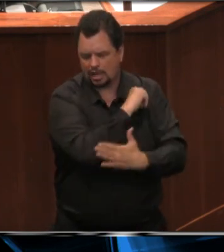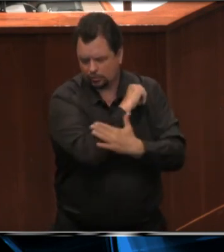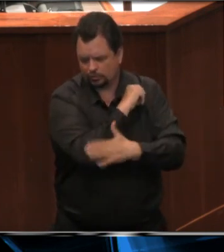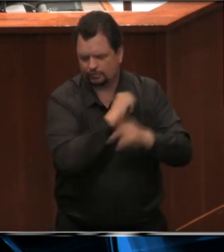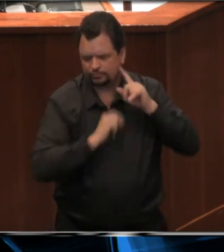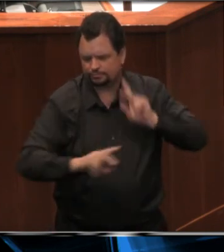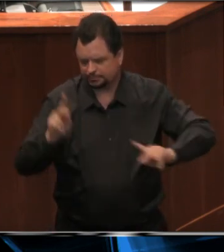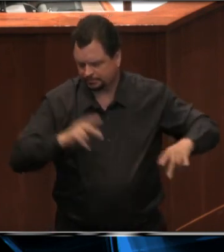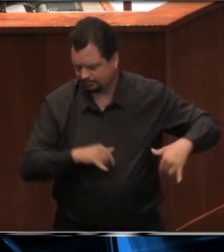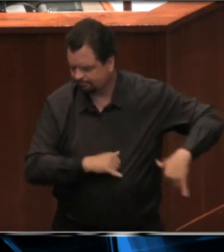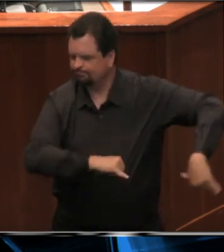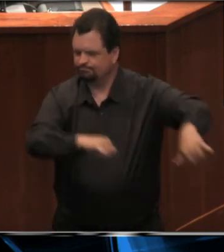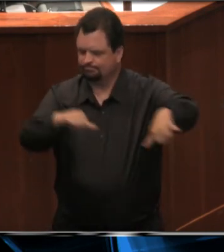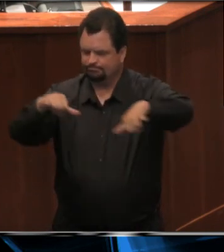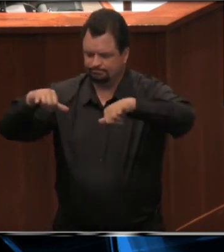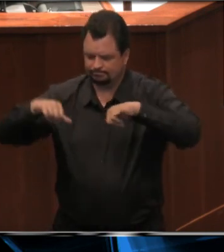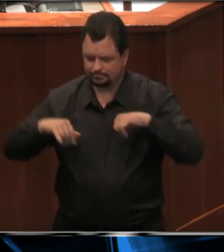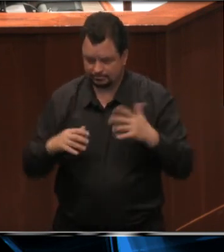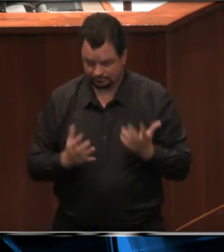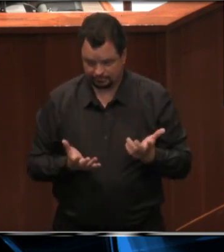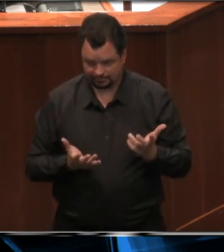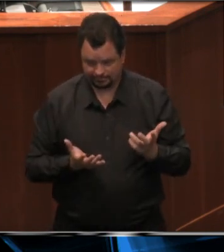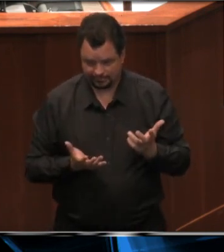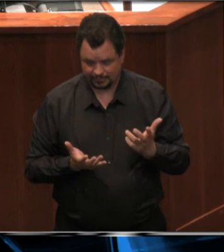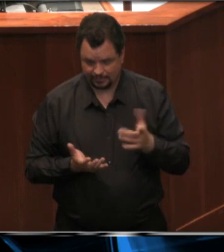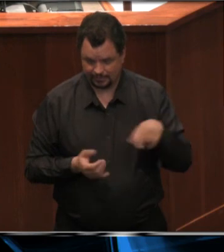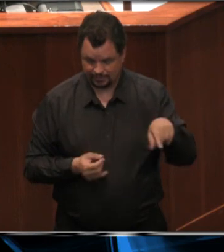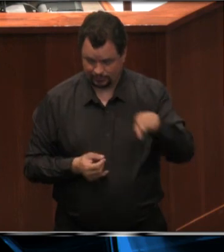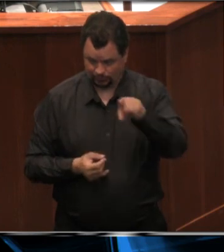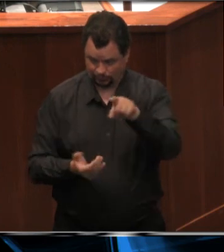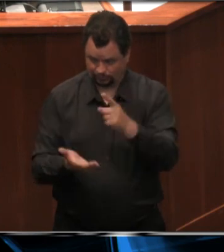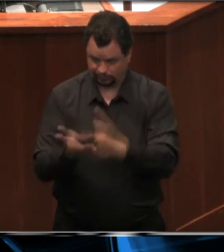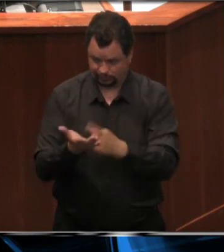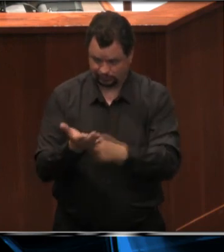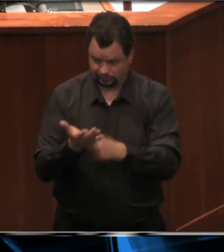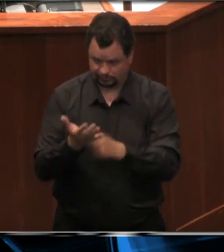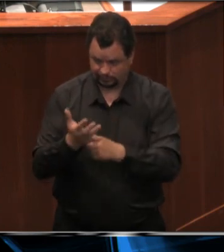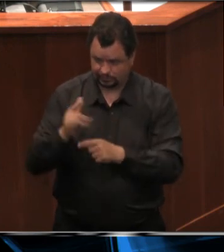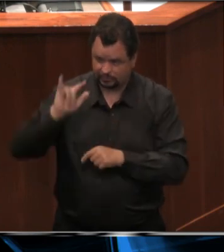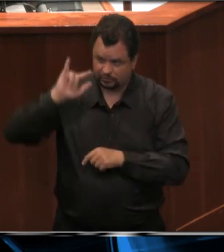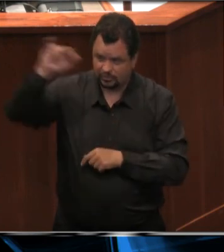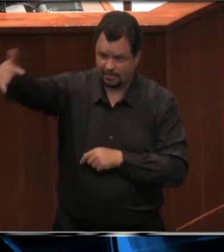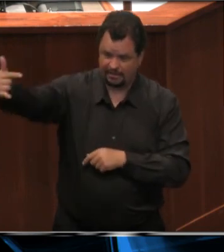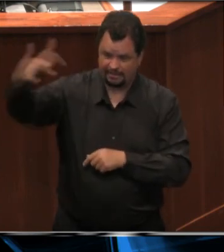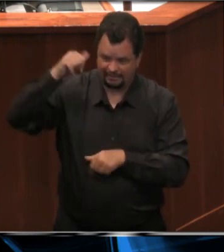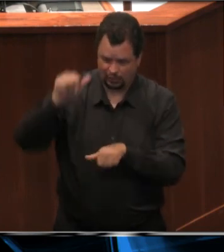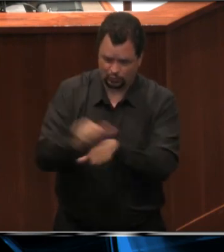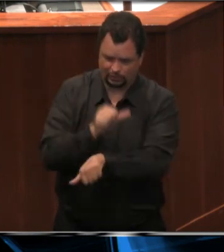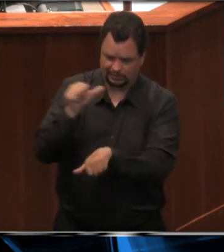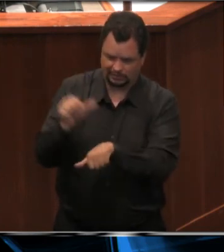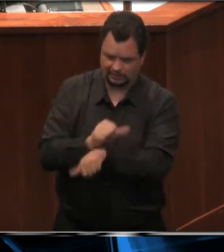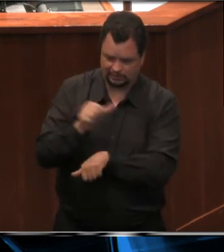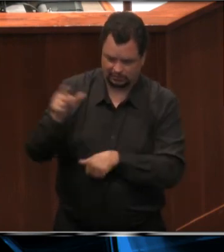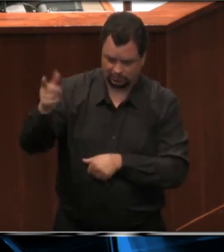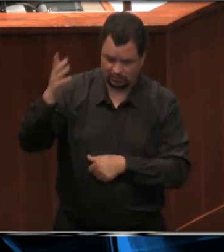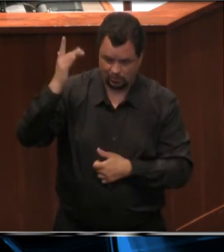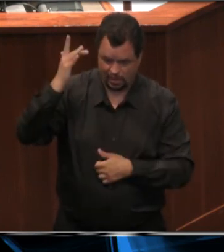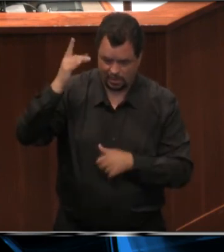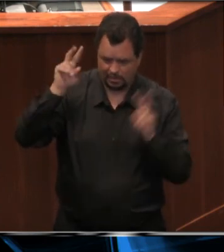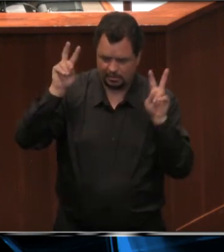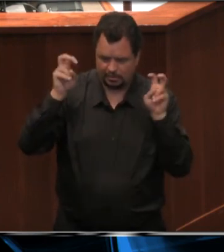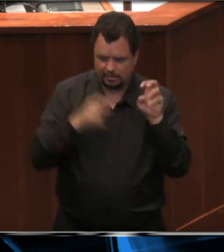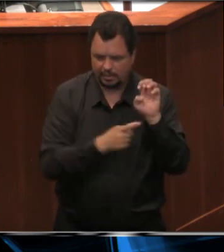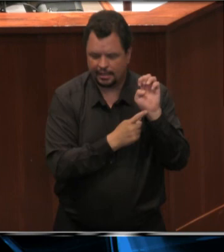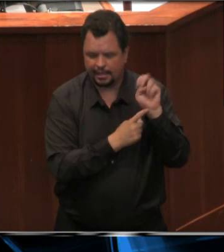list air travel as a very high risk activity because air travel involves, quote, enclosed space, prolonged